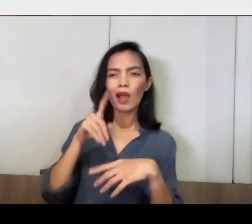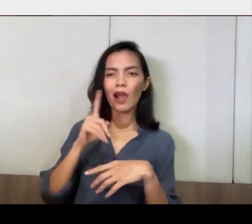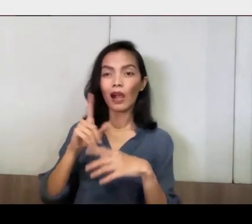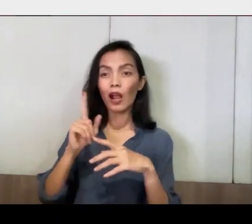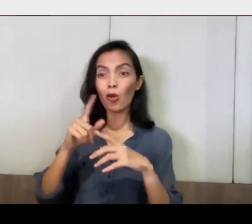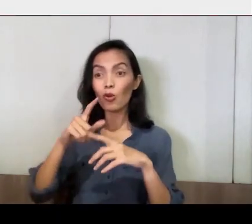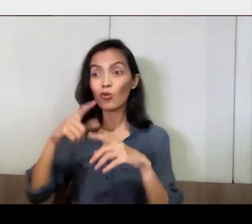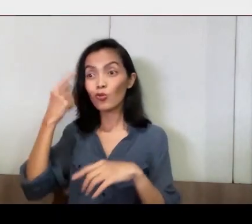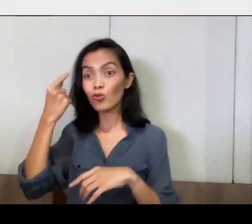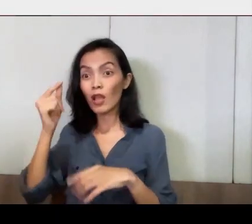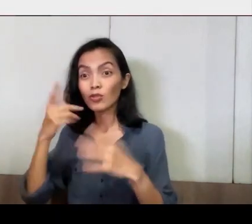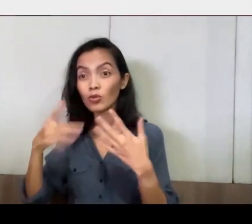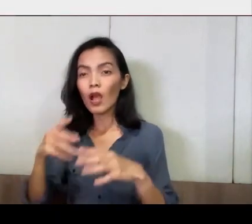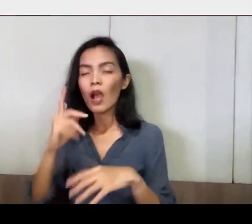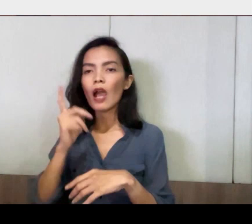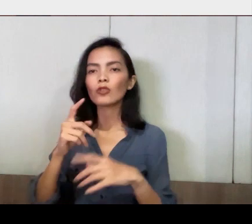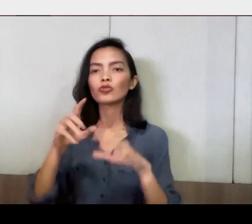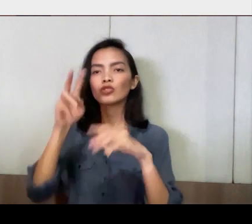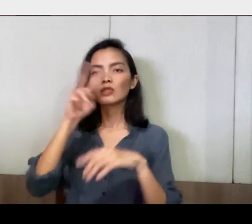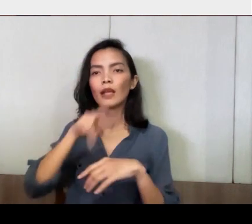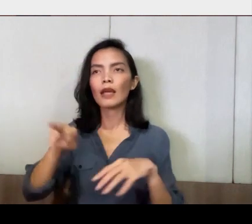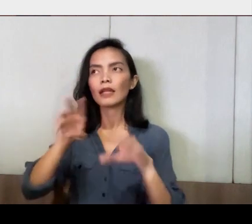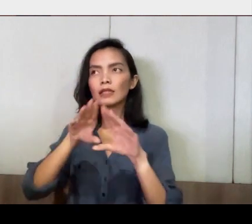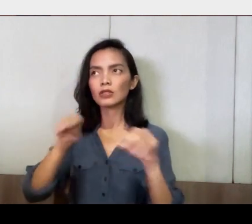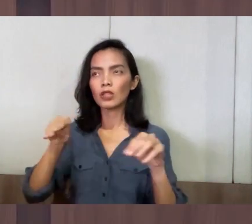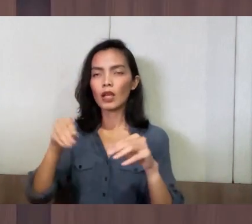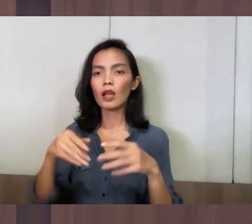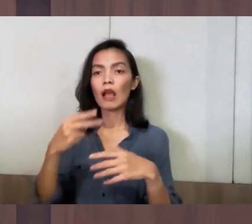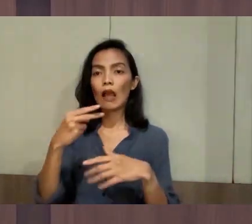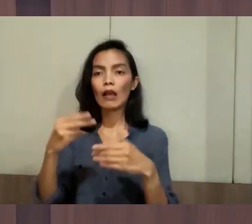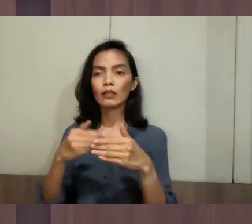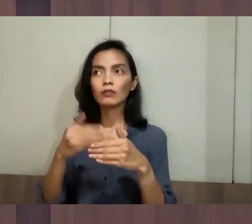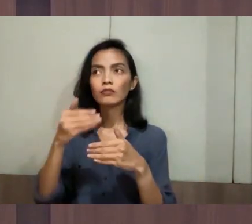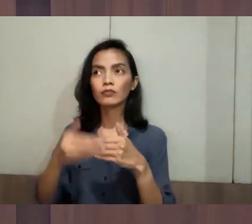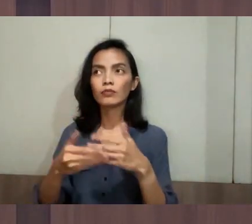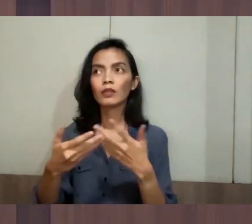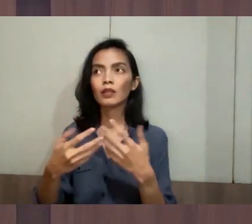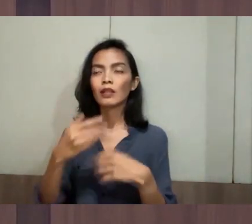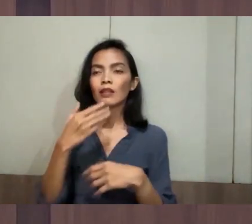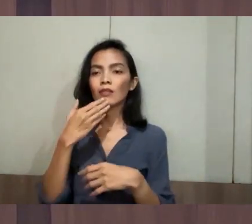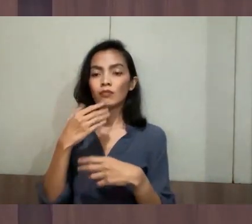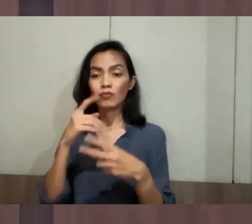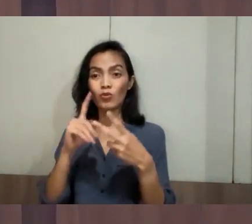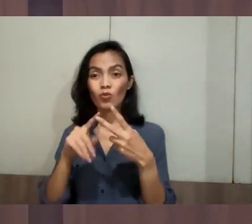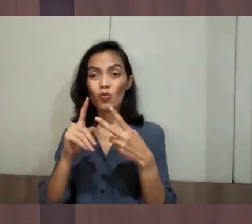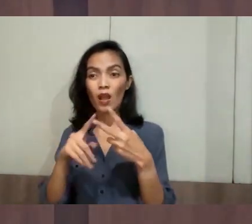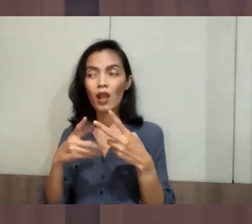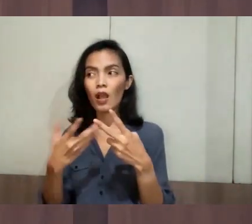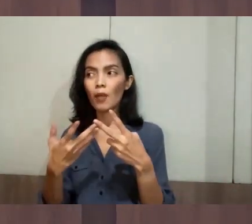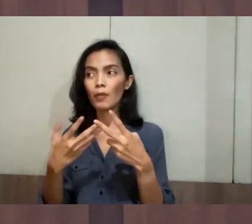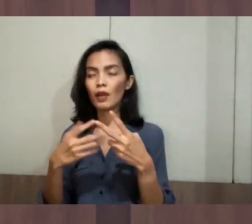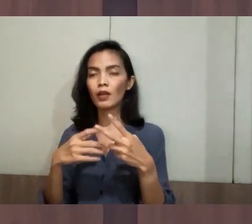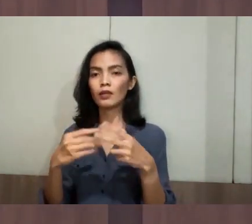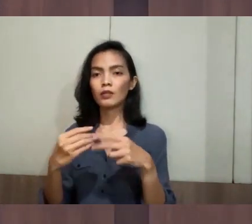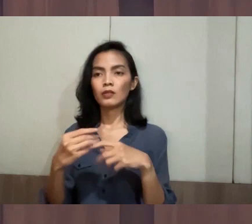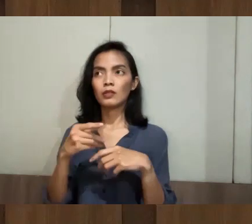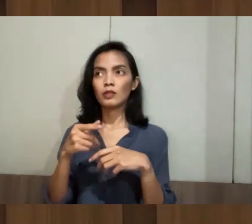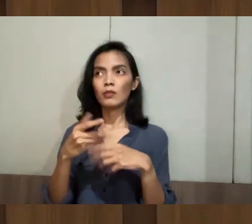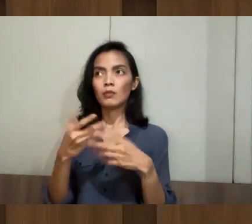find a job. So we can agree in that anomaly. Then we can move to the next step, which is to ask